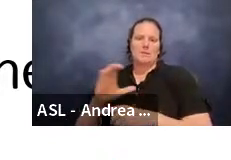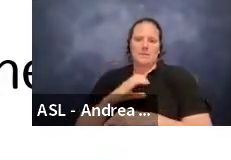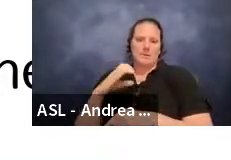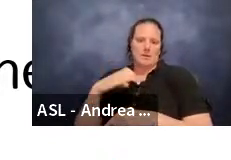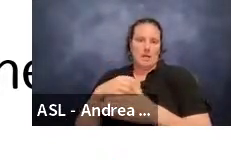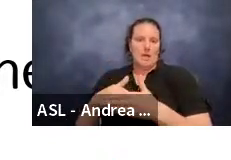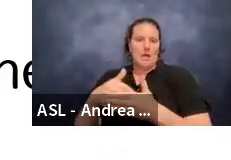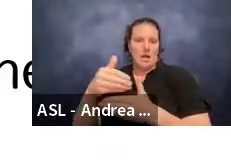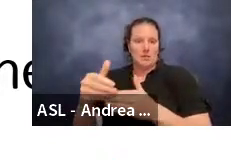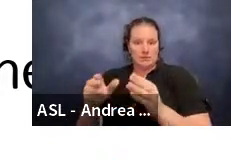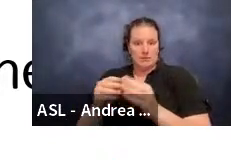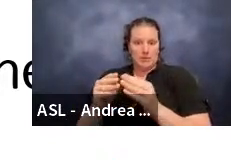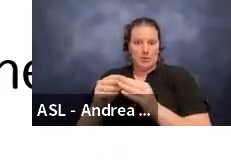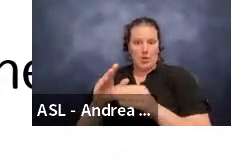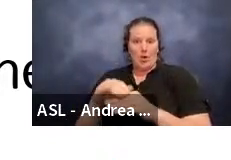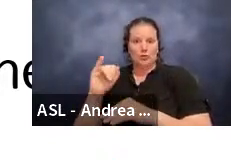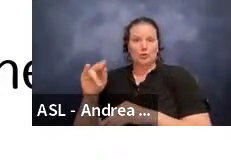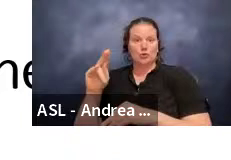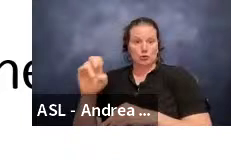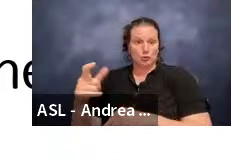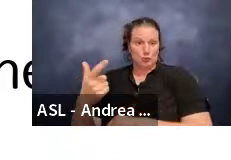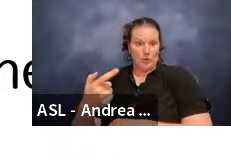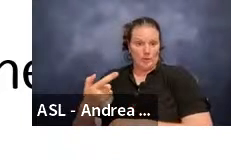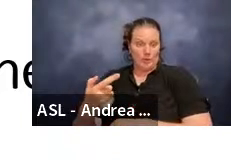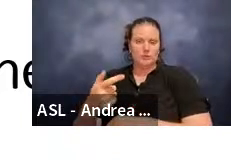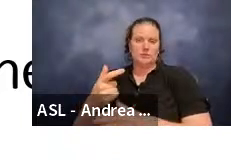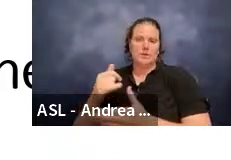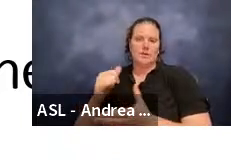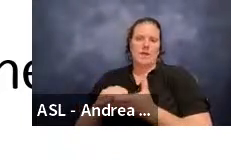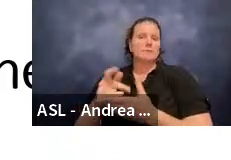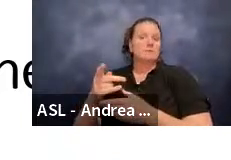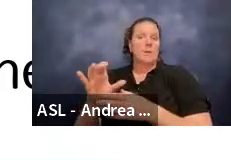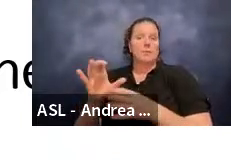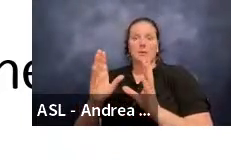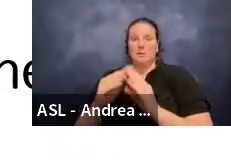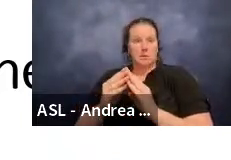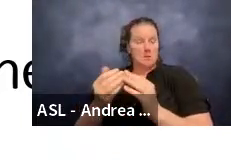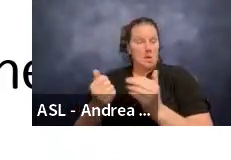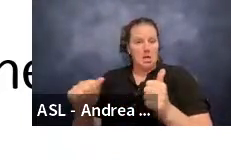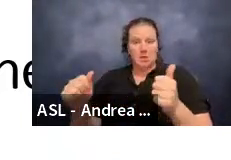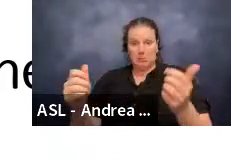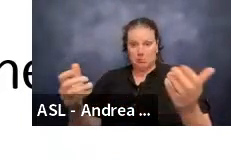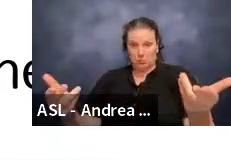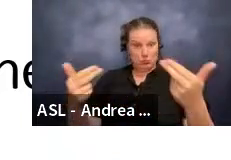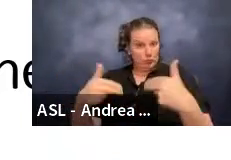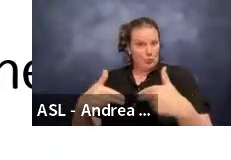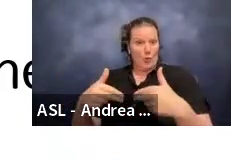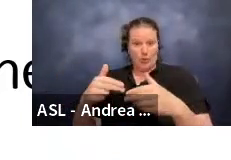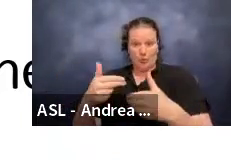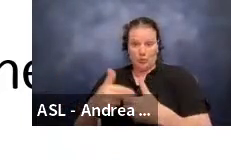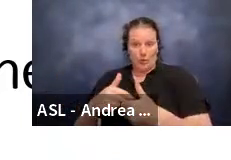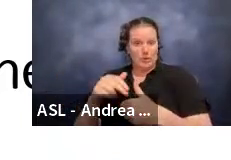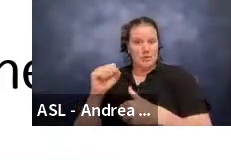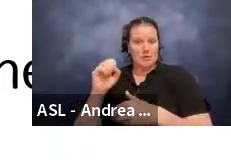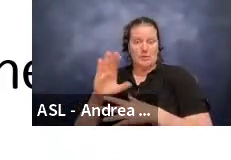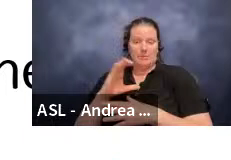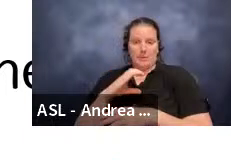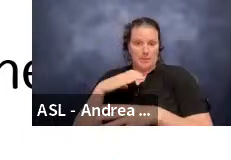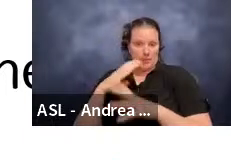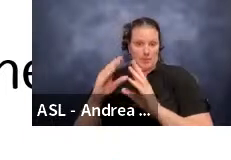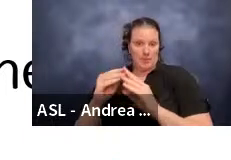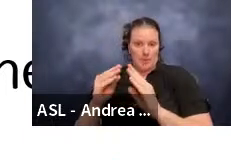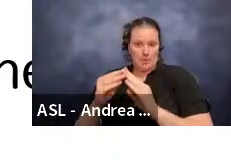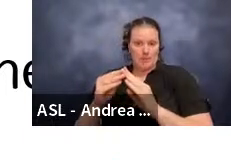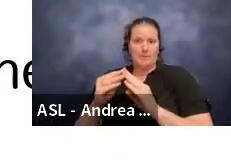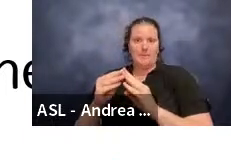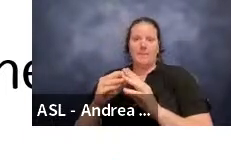next subcommittee meeting on June 21st. Which is a public meeting, so any of you are always welcome to attend our subcommittee meetings. And